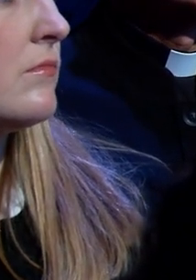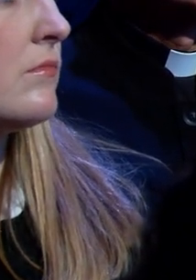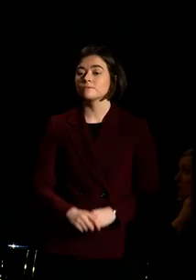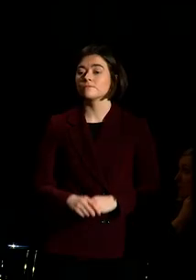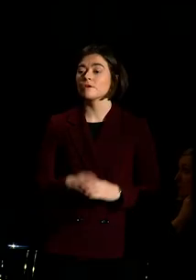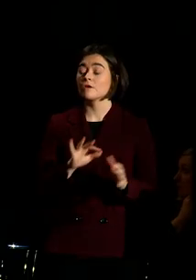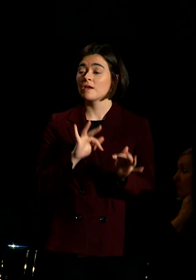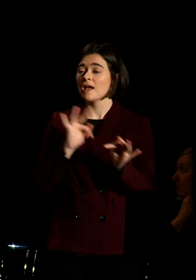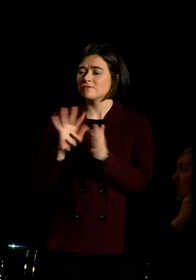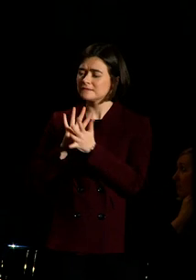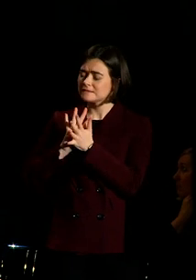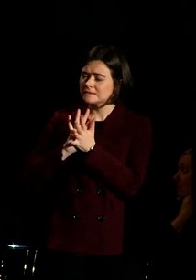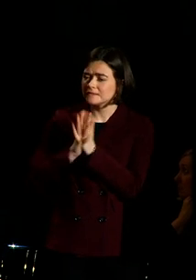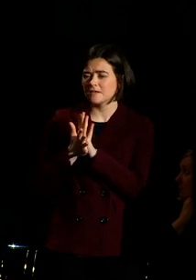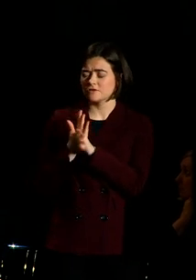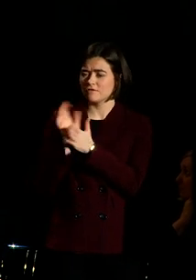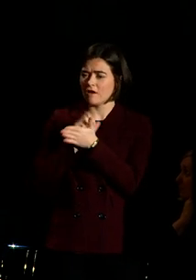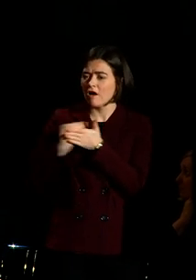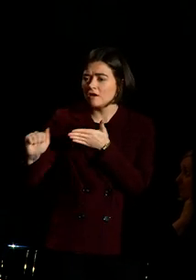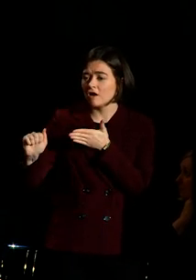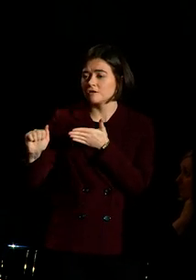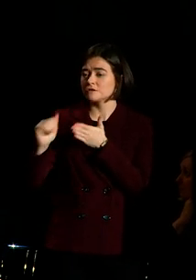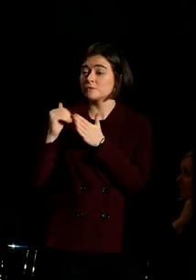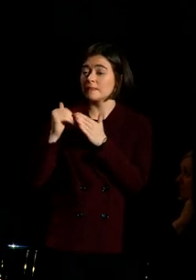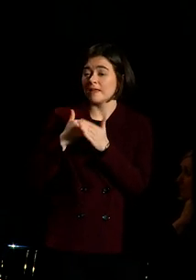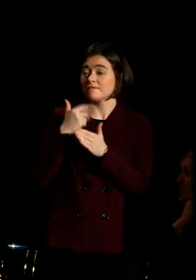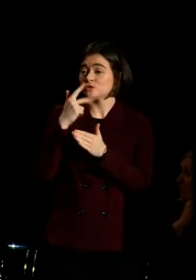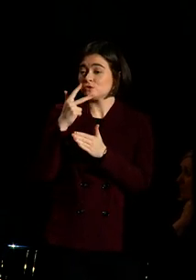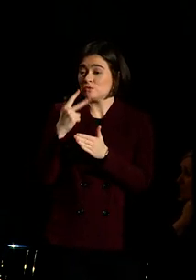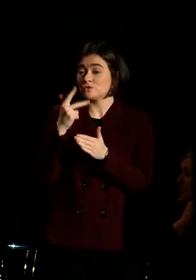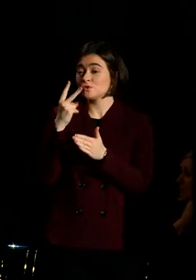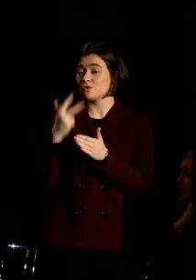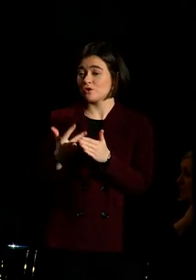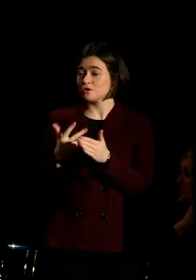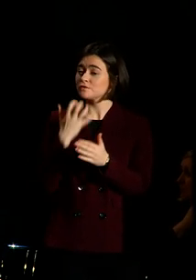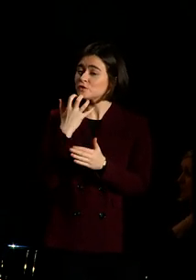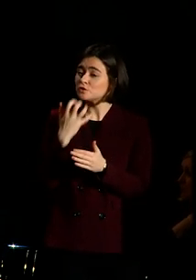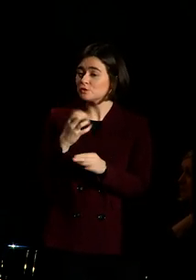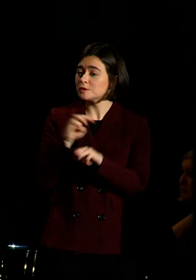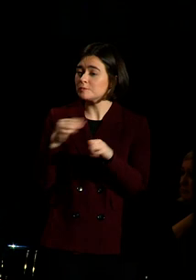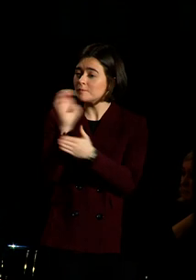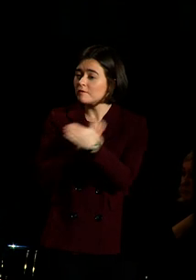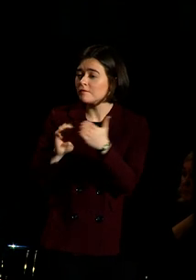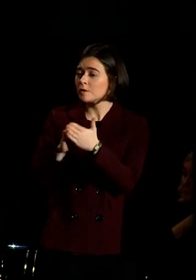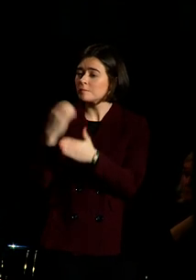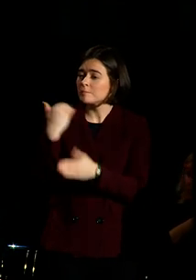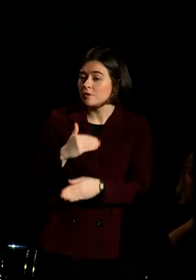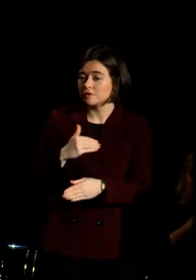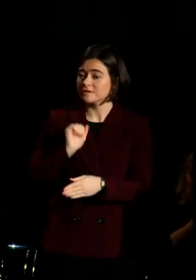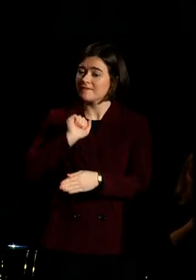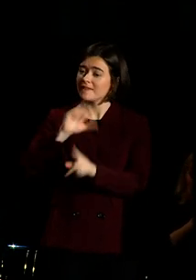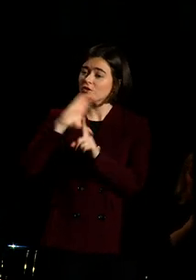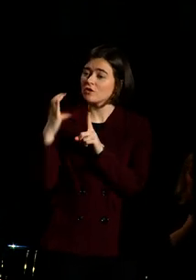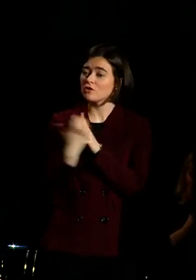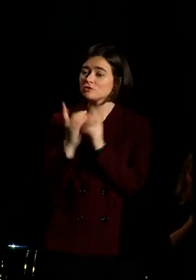After the devastation of the Holocaust, which left two-thirds of the Jewish people of Europe murdered and their culture and history